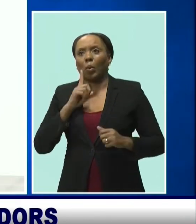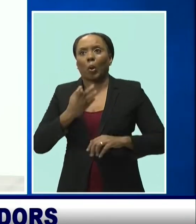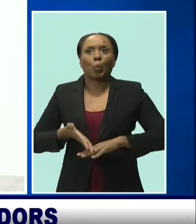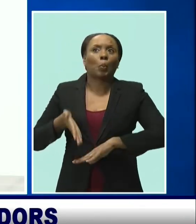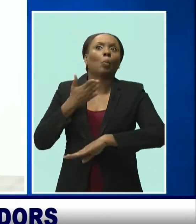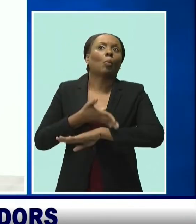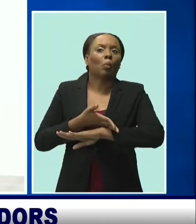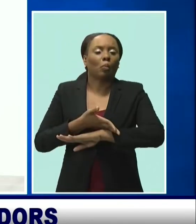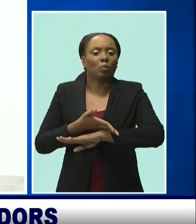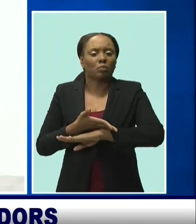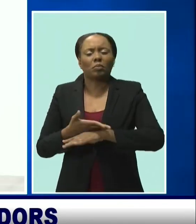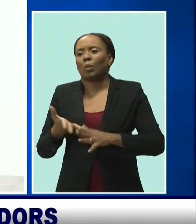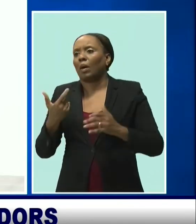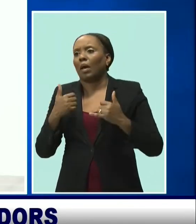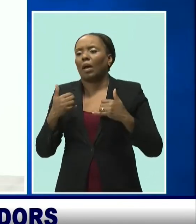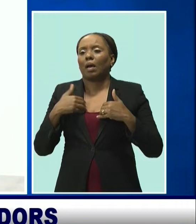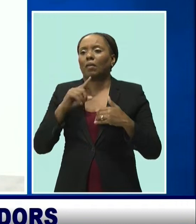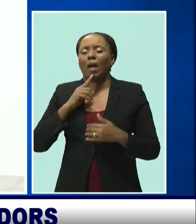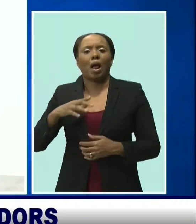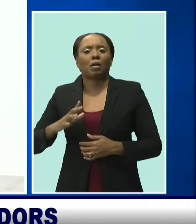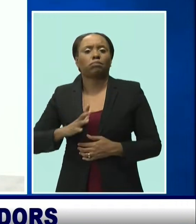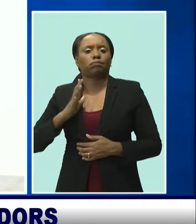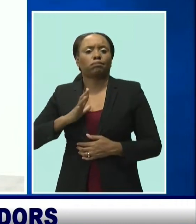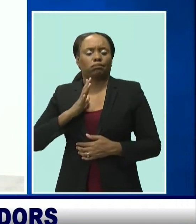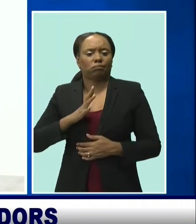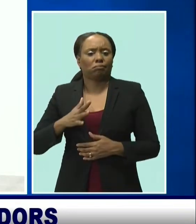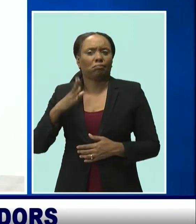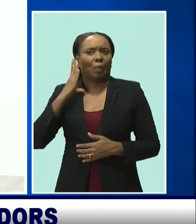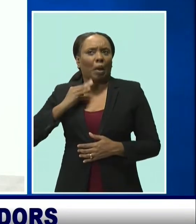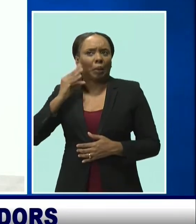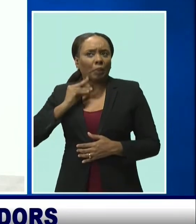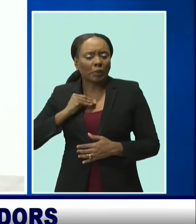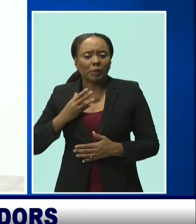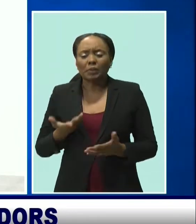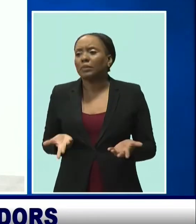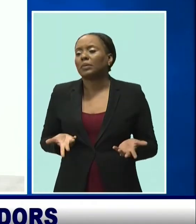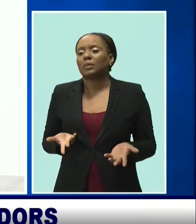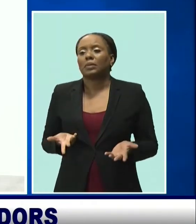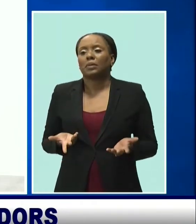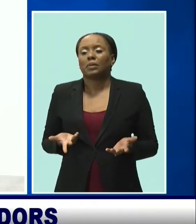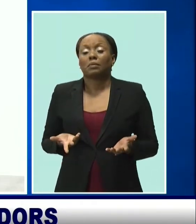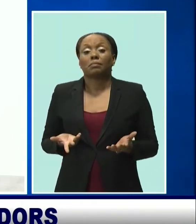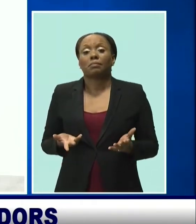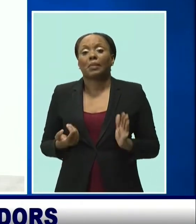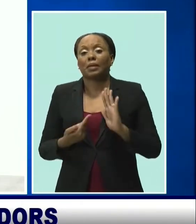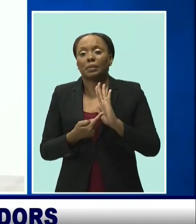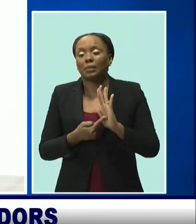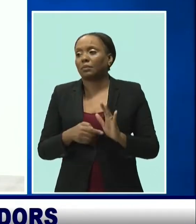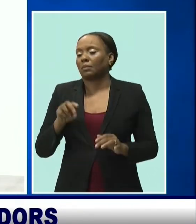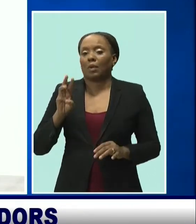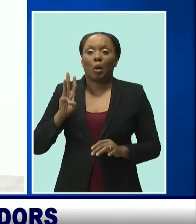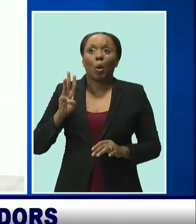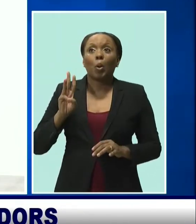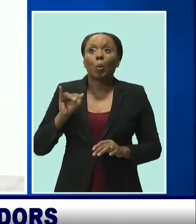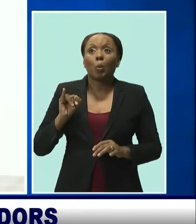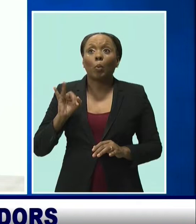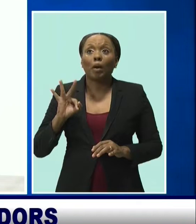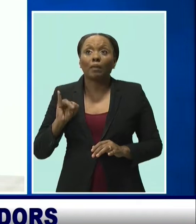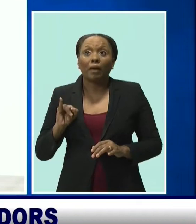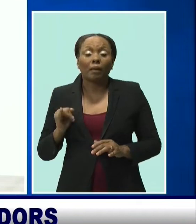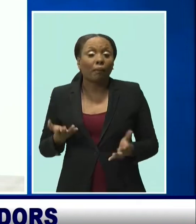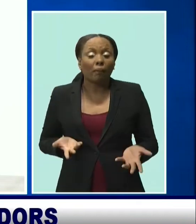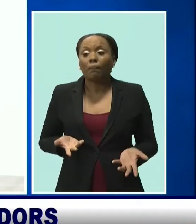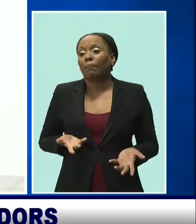have state-of-the-art type of experiences where you have Wi-Fi and